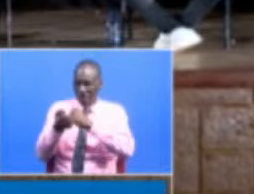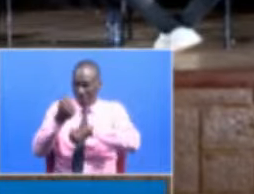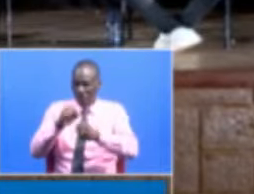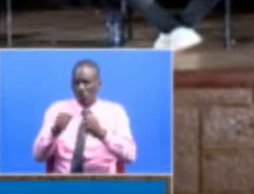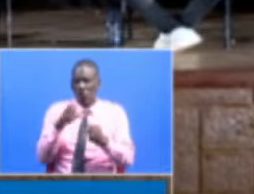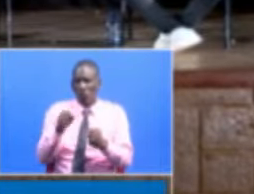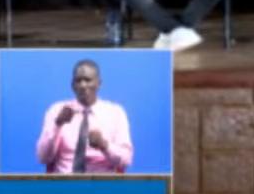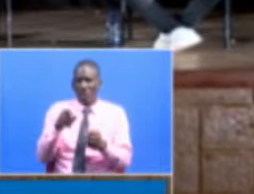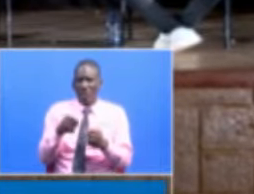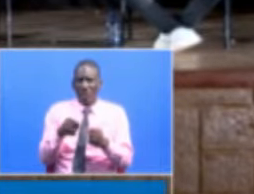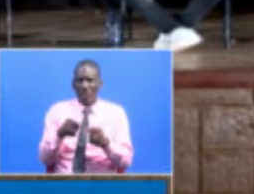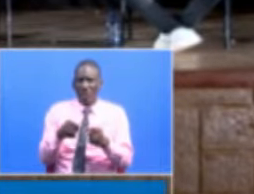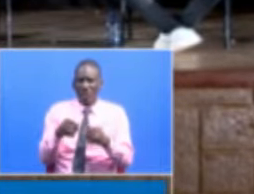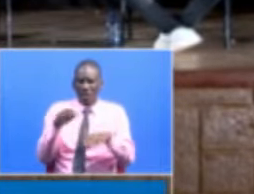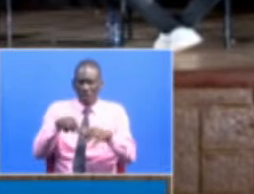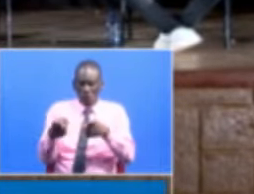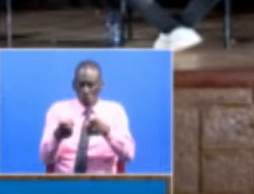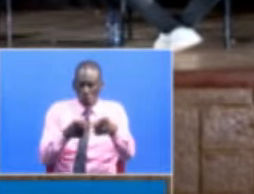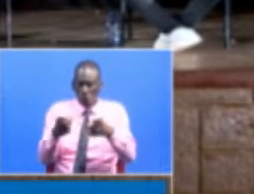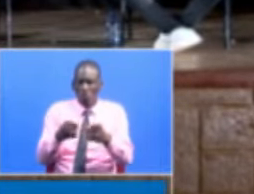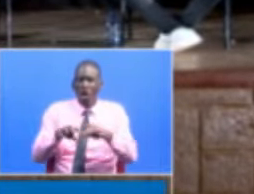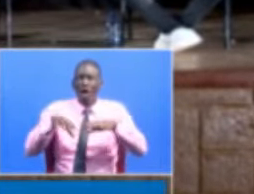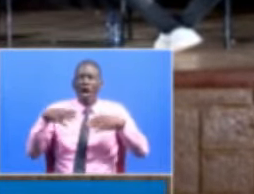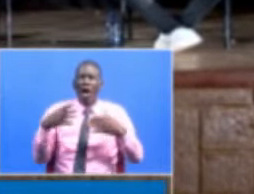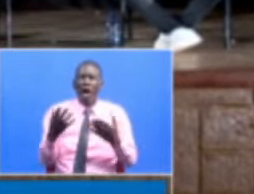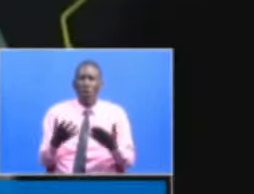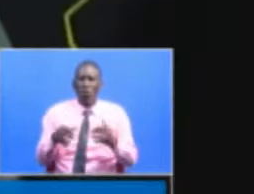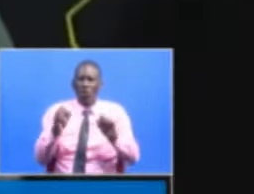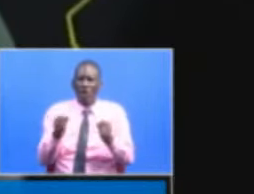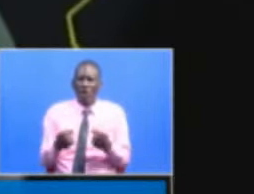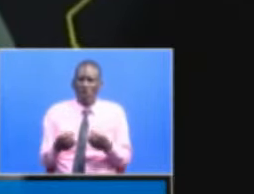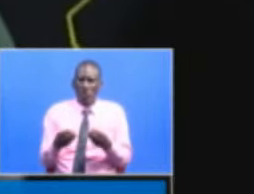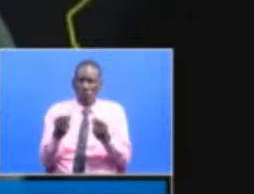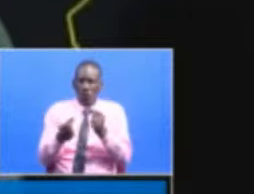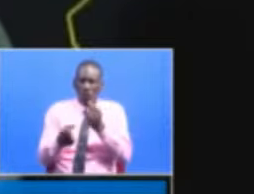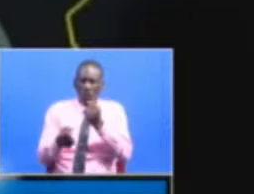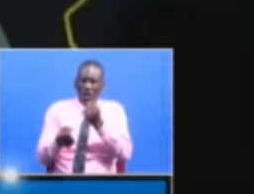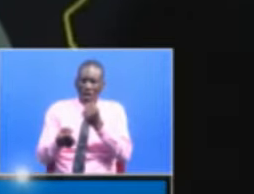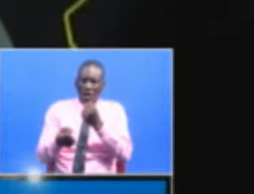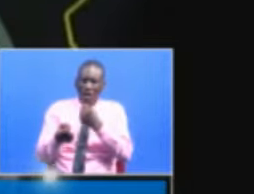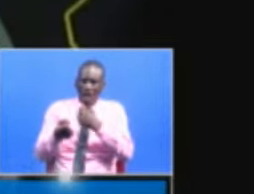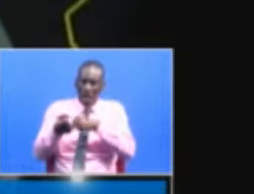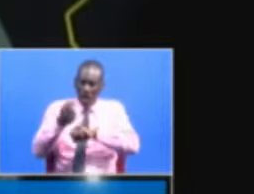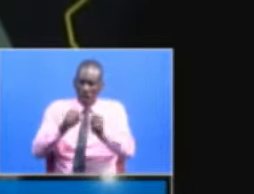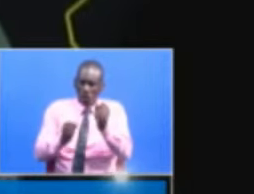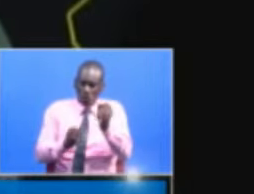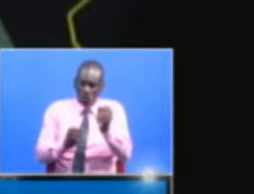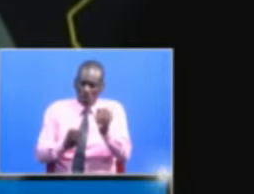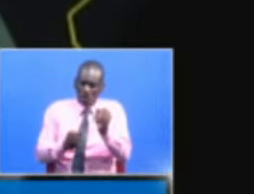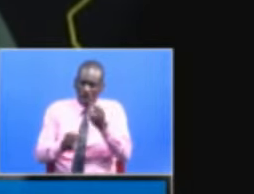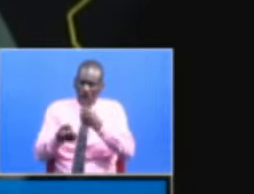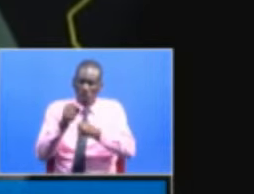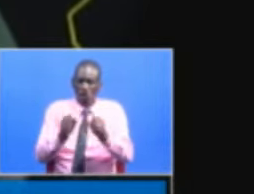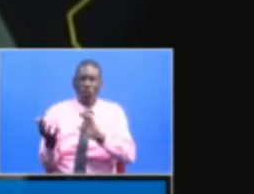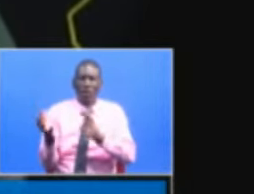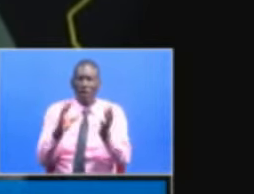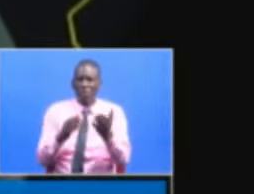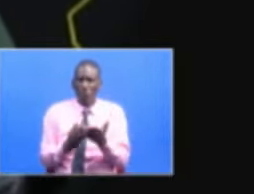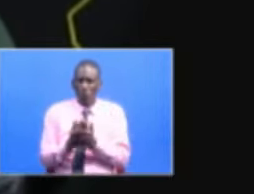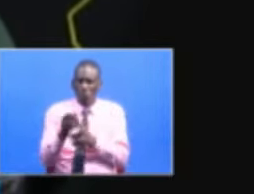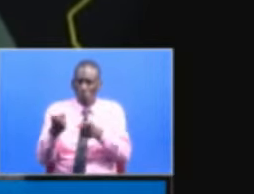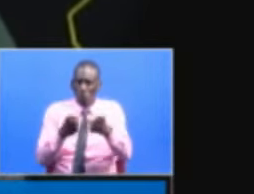under mitigation. So how you can either deal with climate action through mitigation or adaptation. What we've been discussing so far is